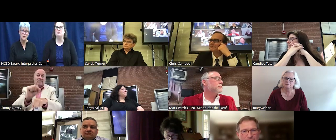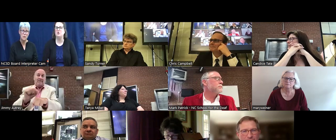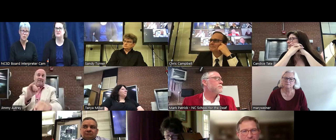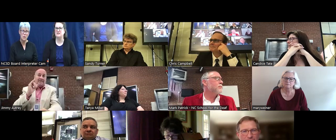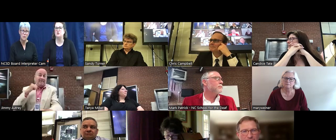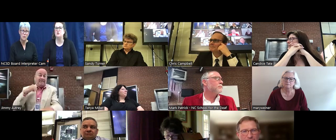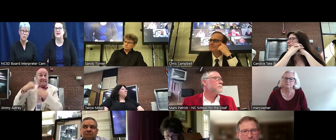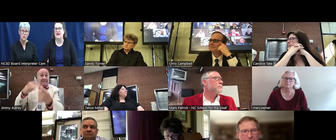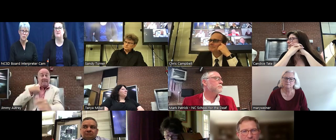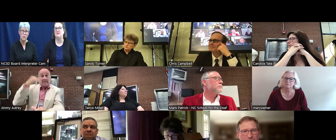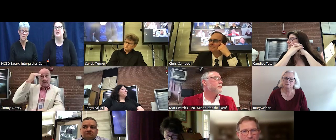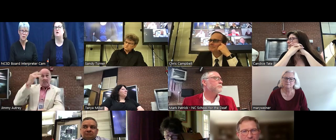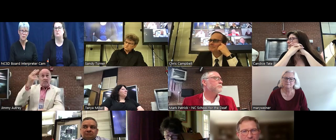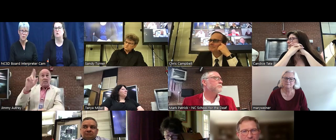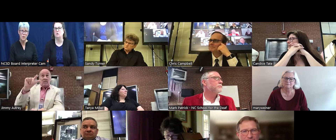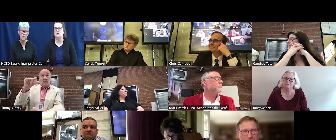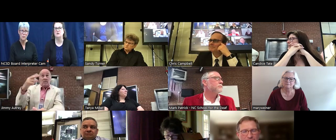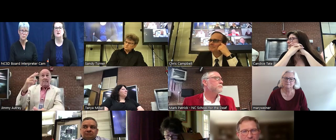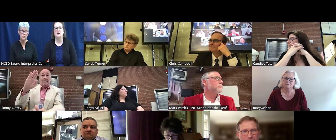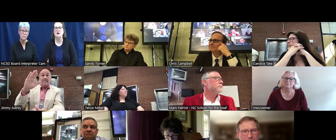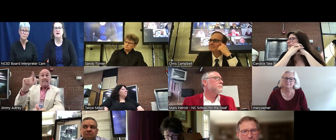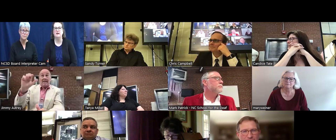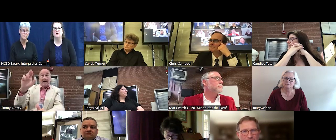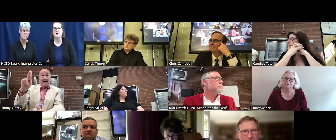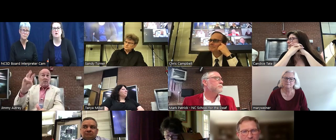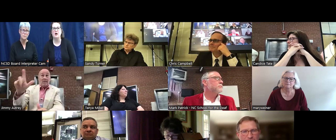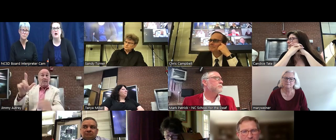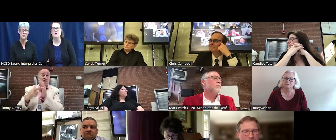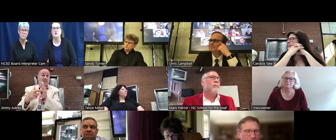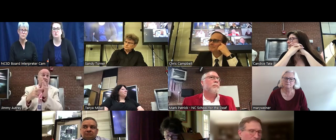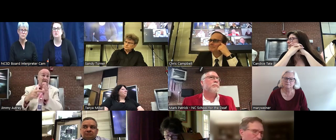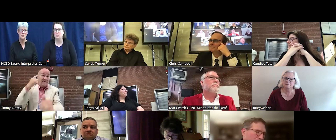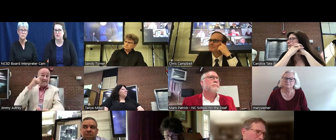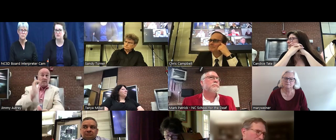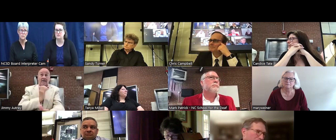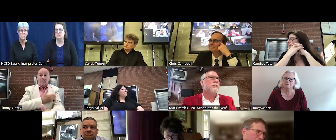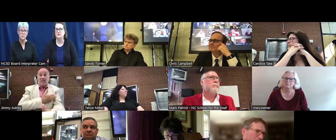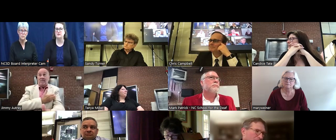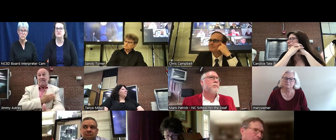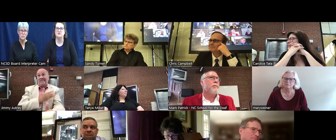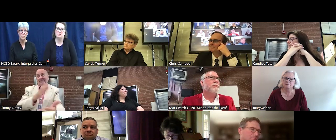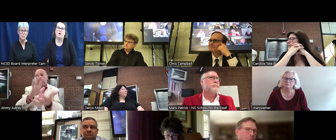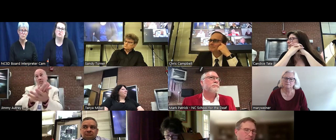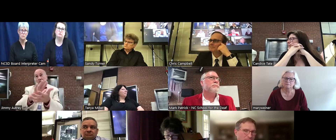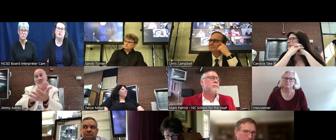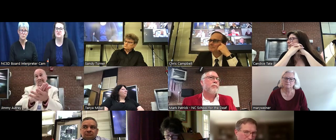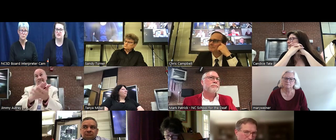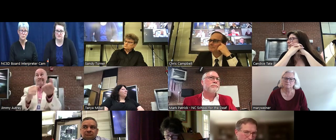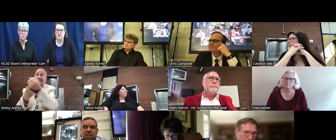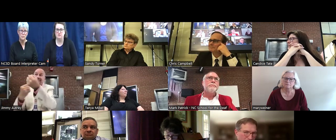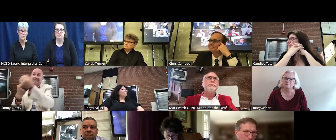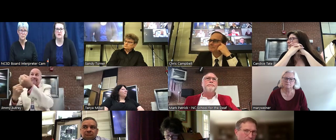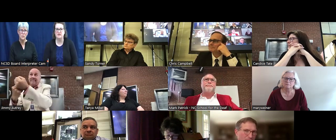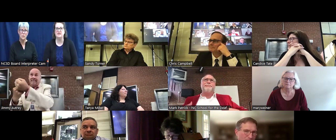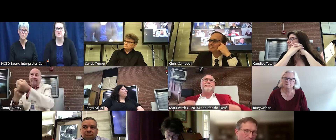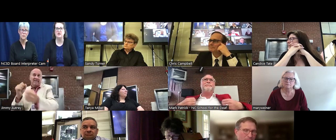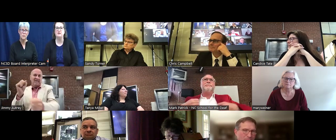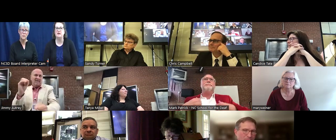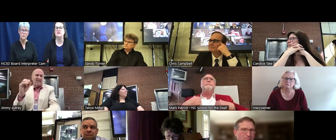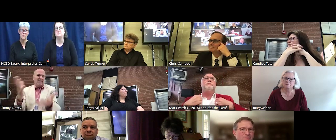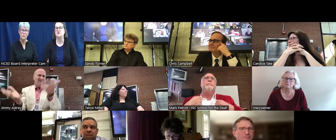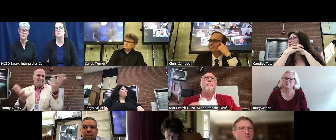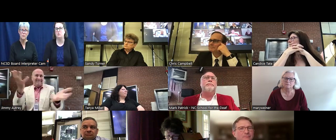advocating purposes? Who would have that role? I know Hugh Blackwell is our representative here in this